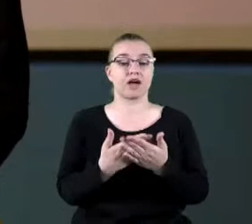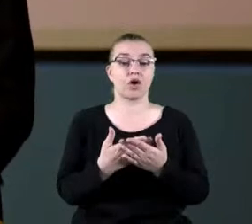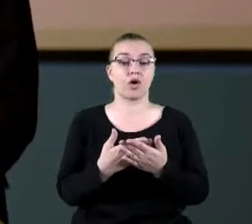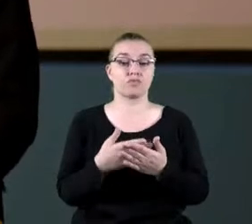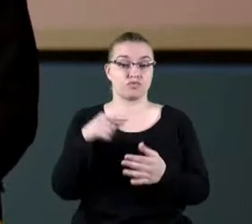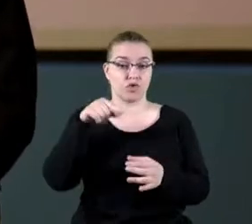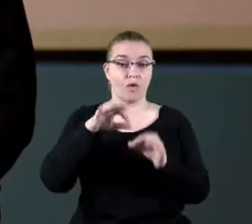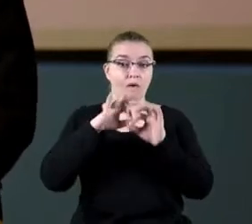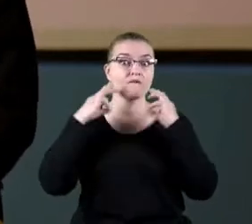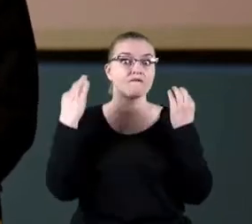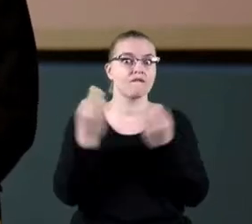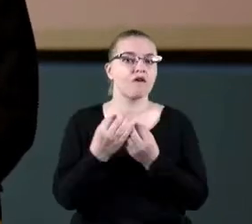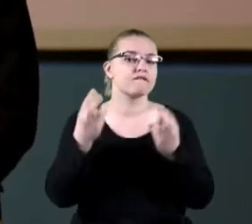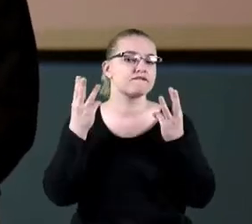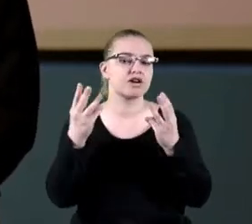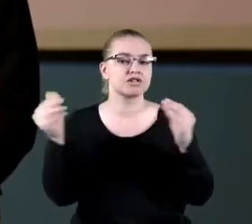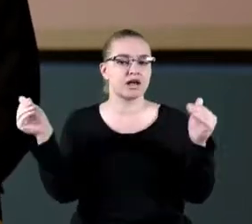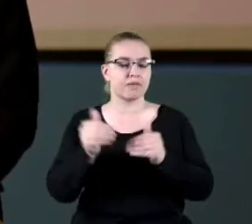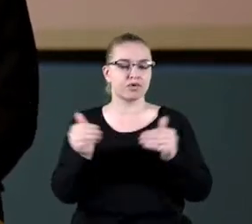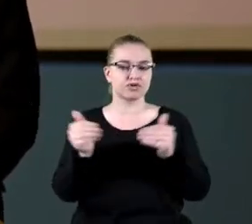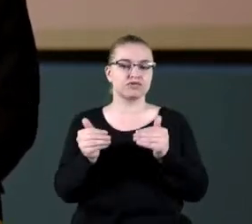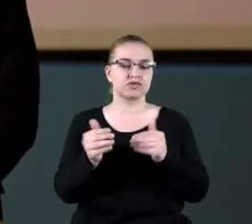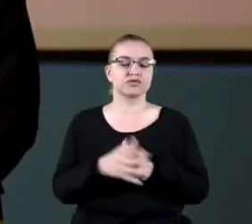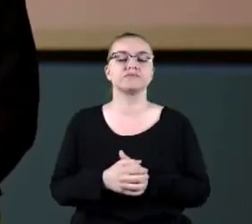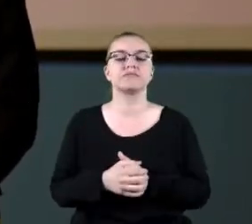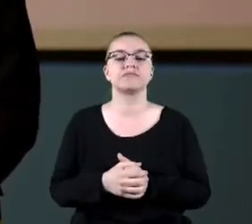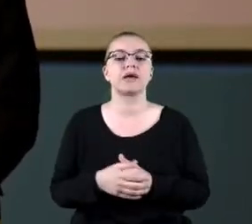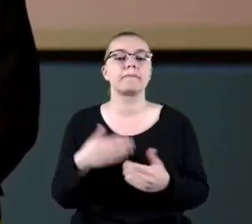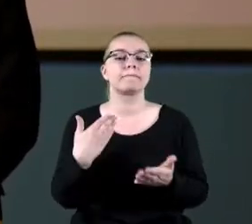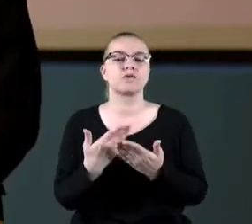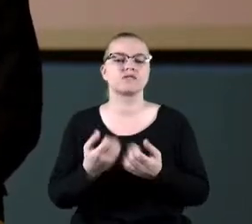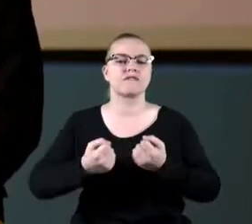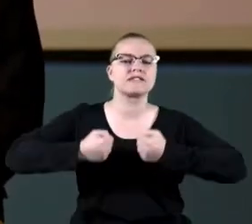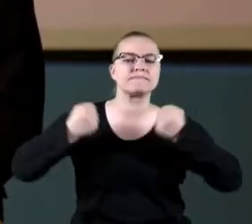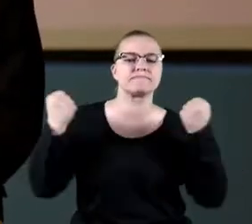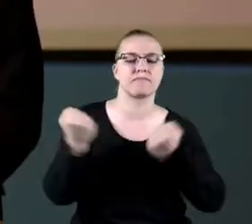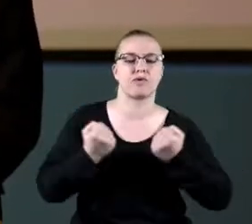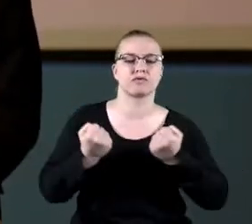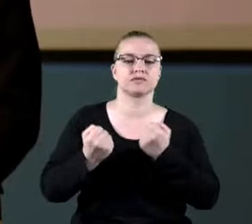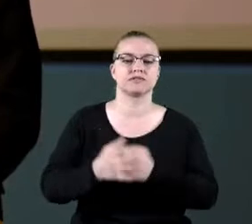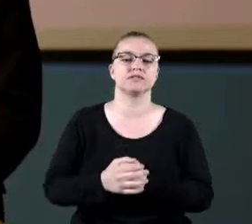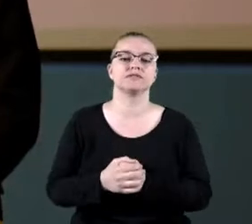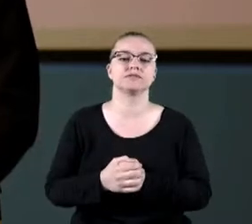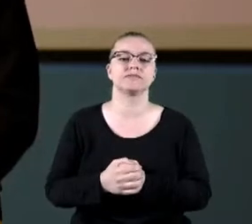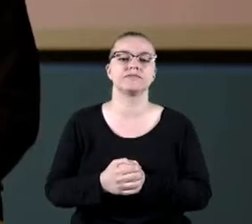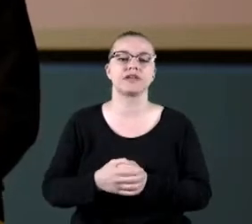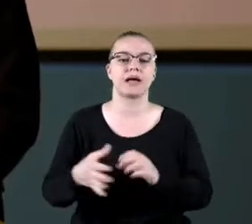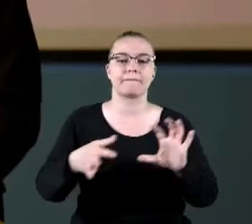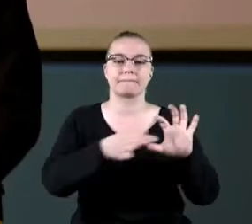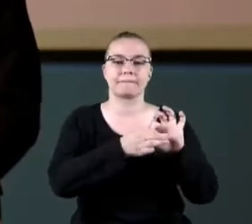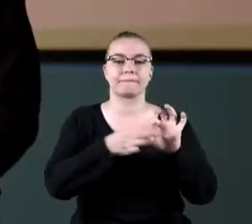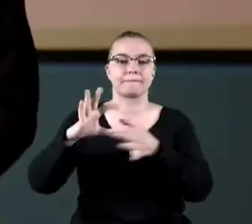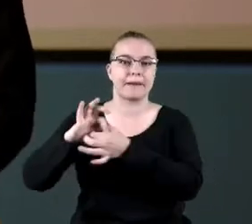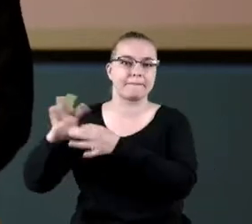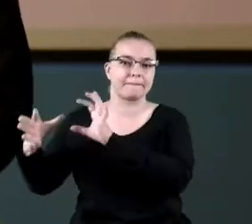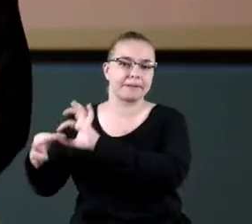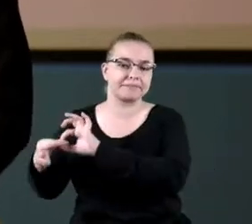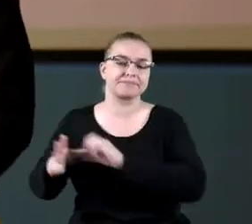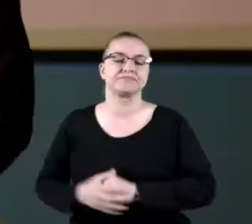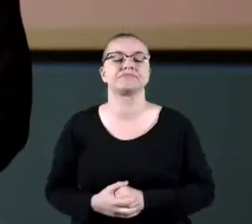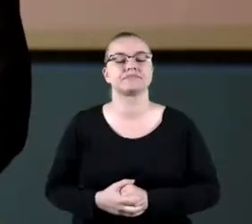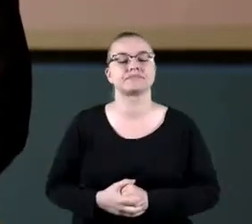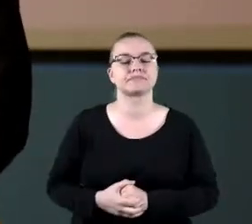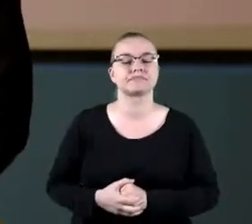opportunity to strengthen this linkage. But the governance